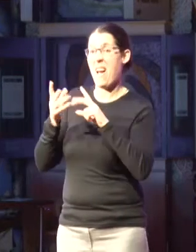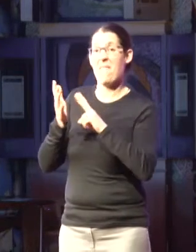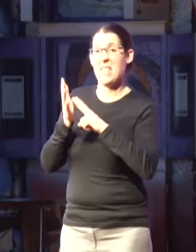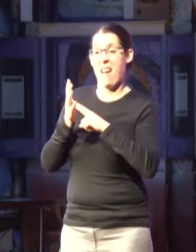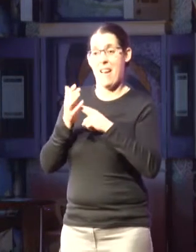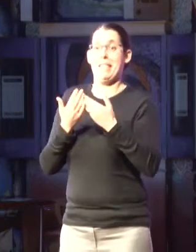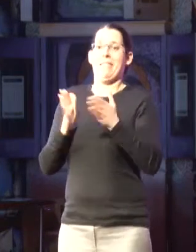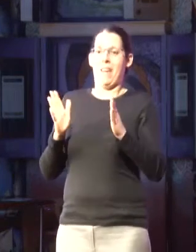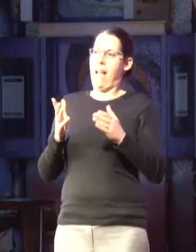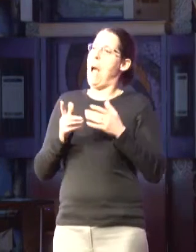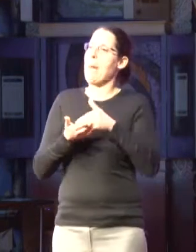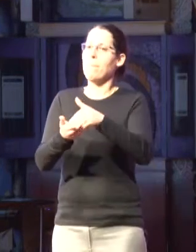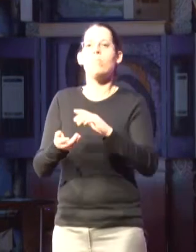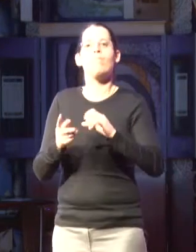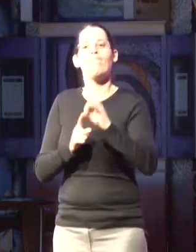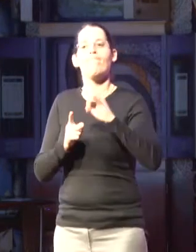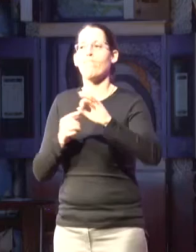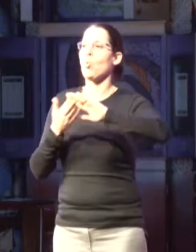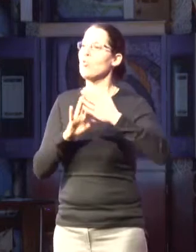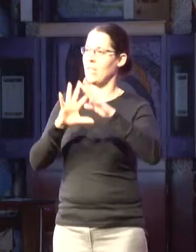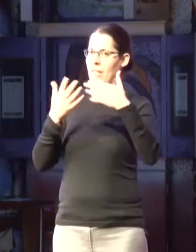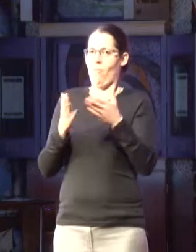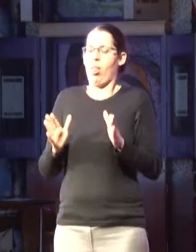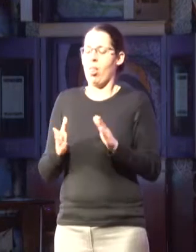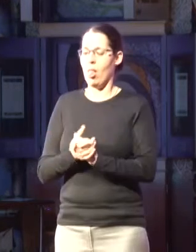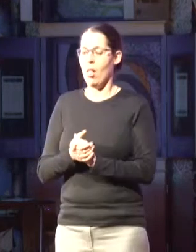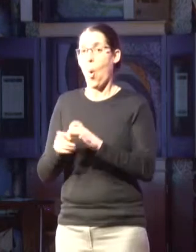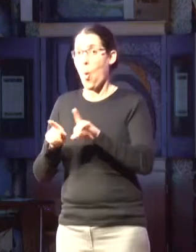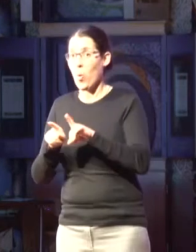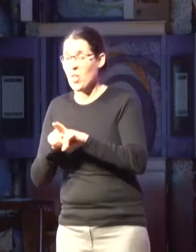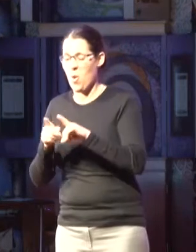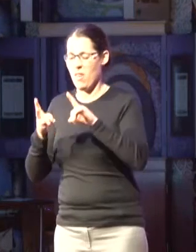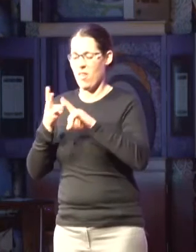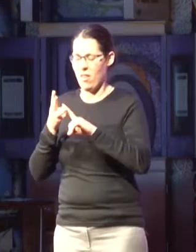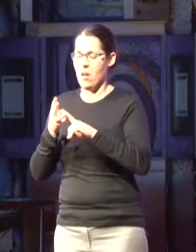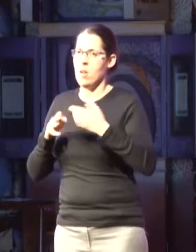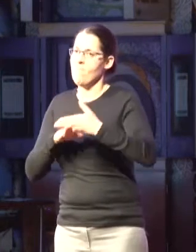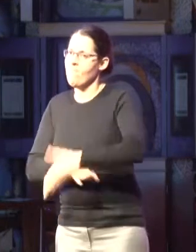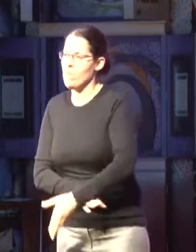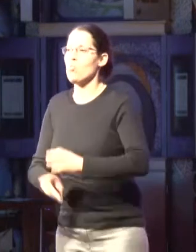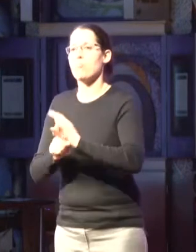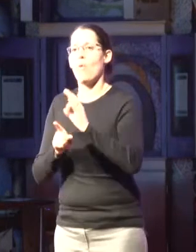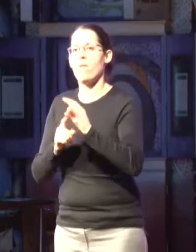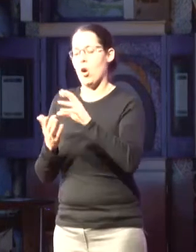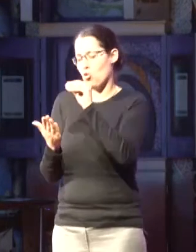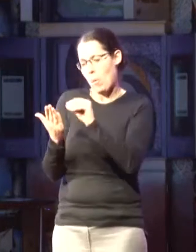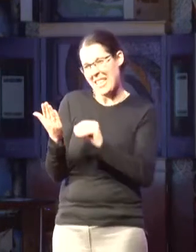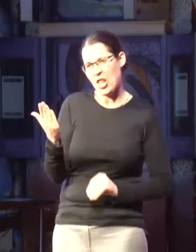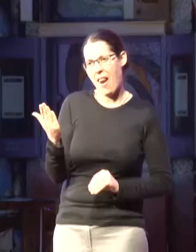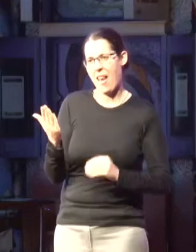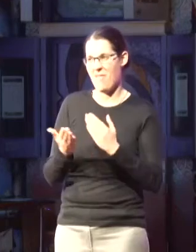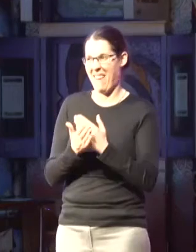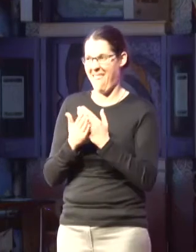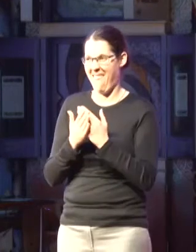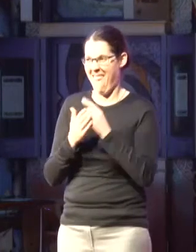a whole. And she also has made great effort to improve the documentation, and I can't imagine why anyone would want to